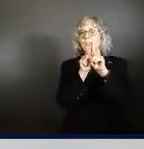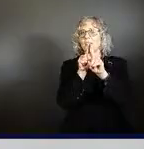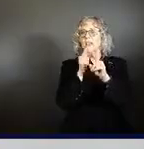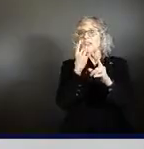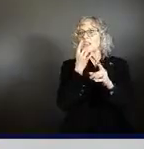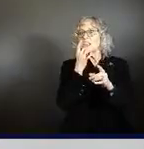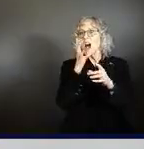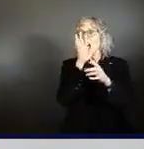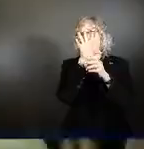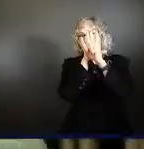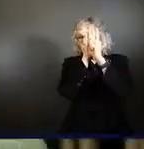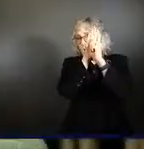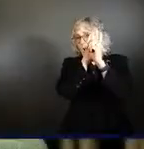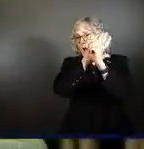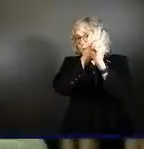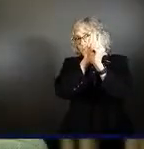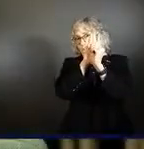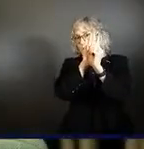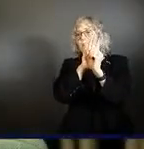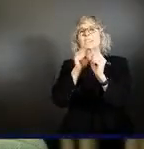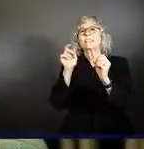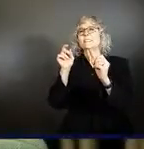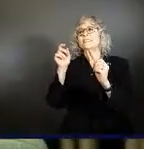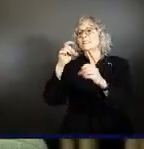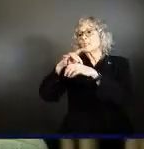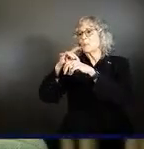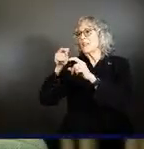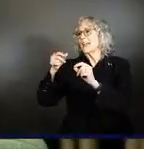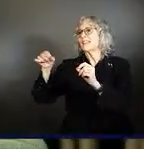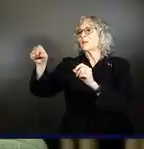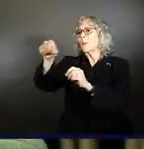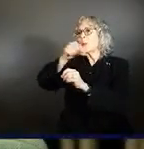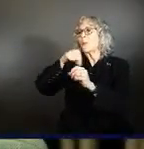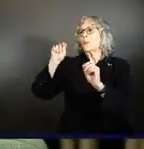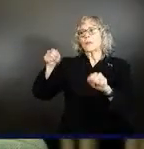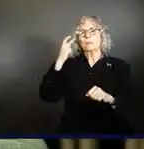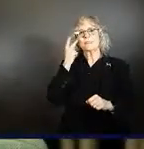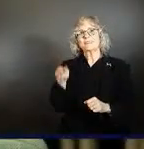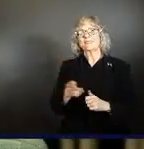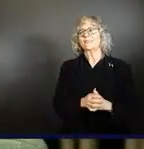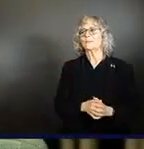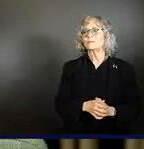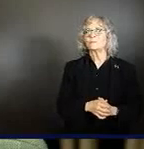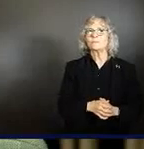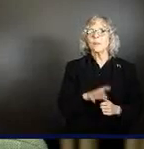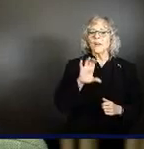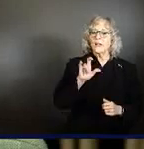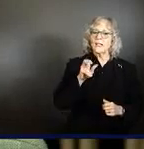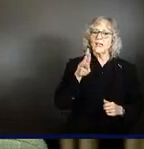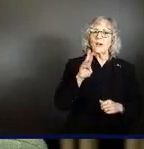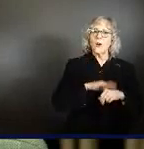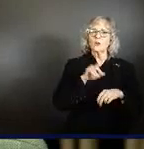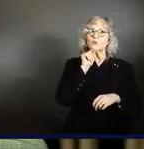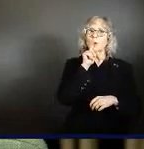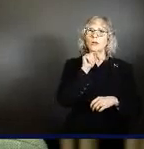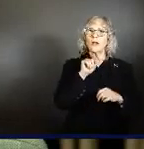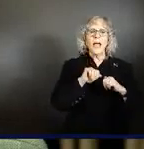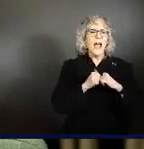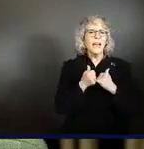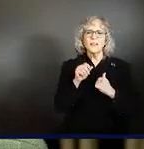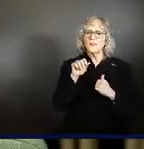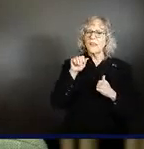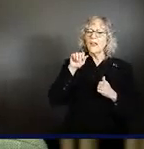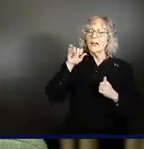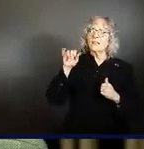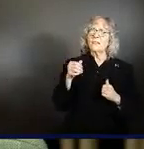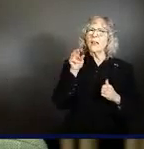a little dot. Okay, cool. That's so interesting. And so Claire on Twitter asks, how does JWST know where to zoom